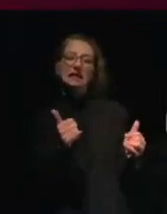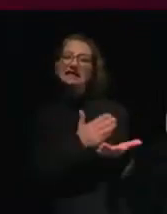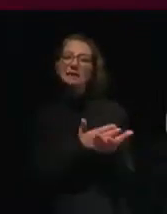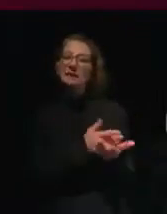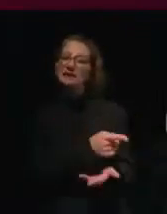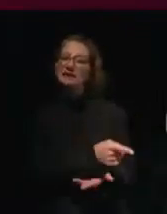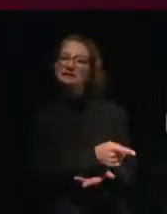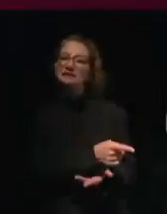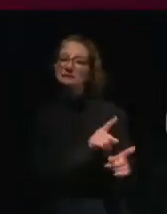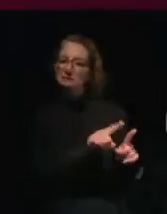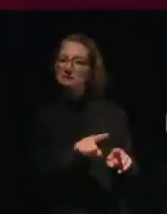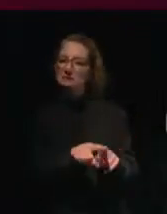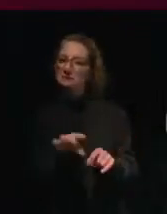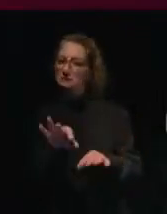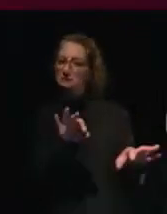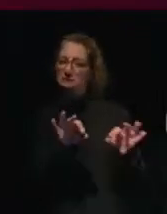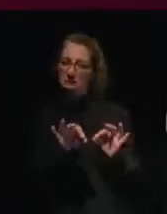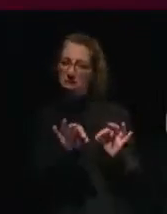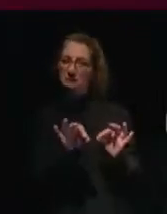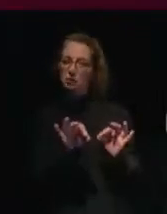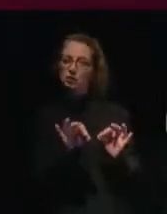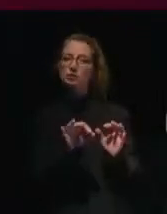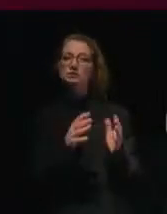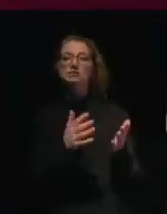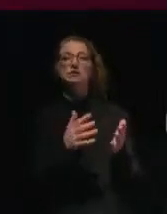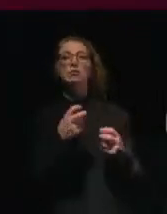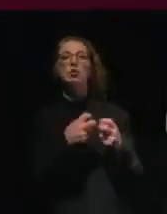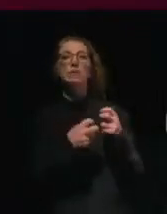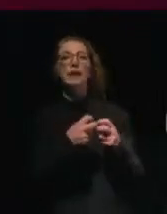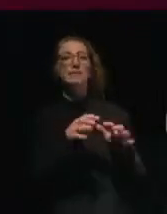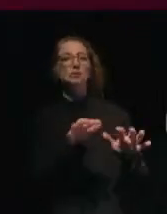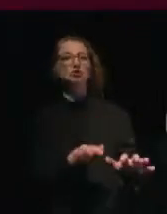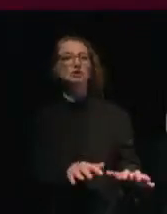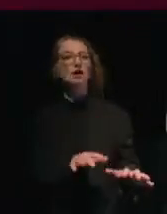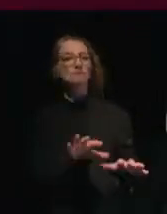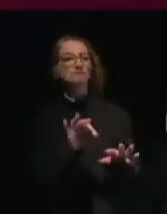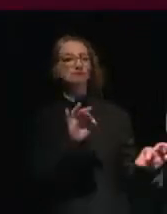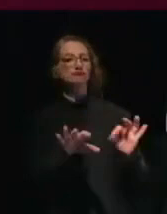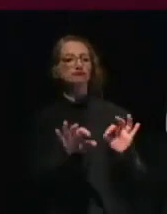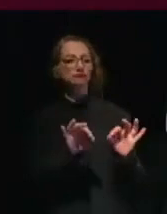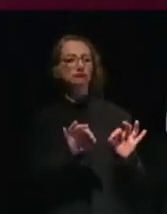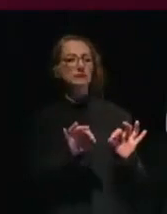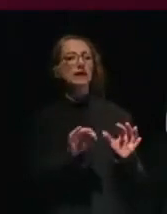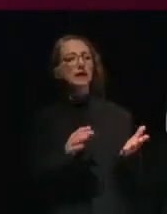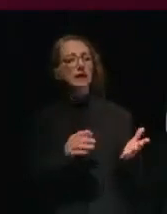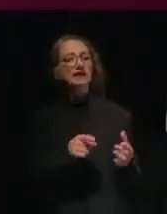in this community. Or to put it more simply, with a qualitative interview study,